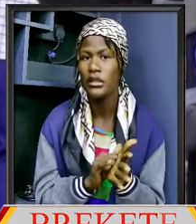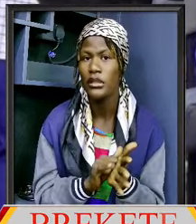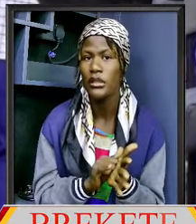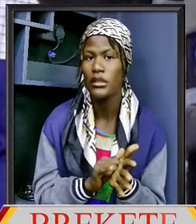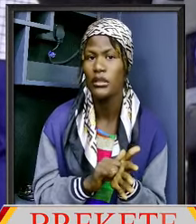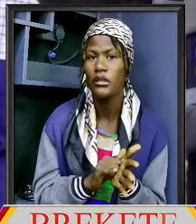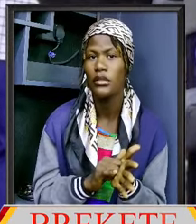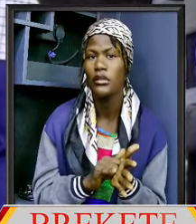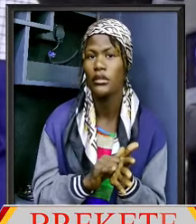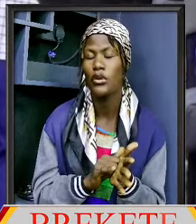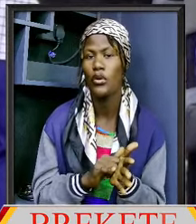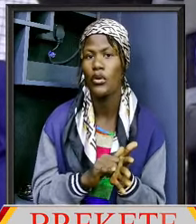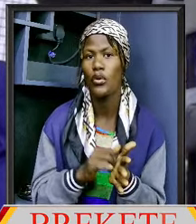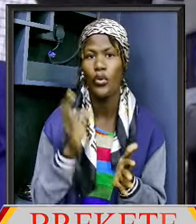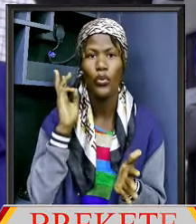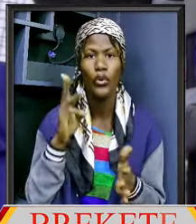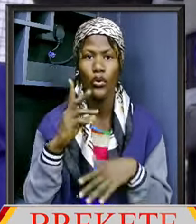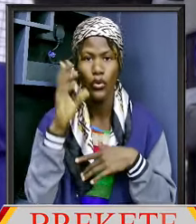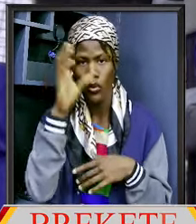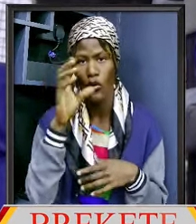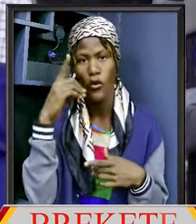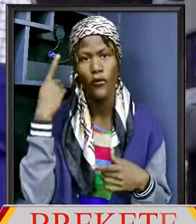do. Then after the meeting,